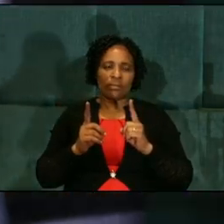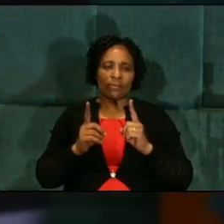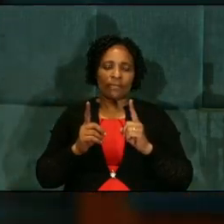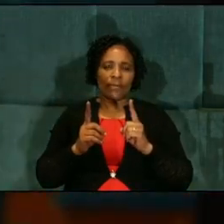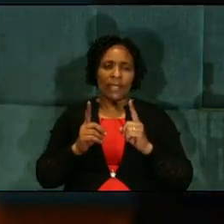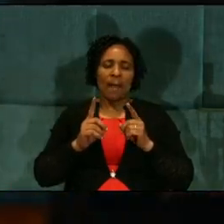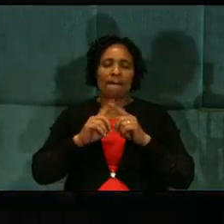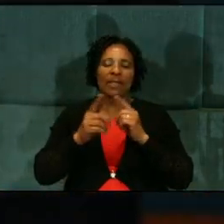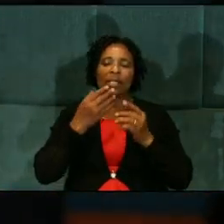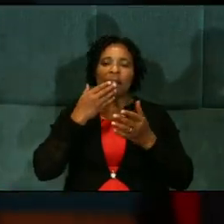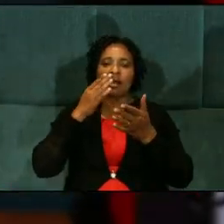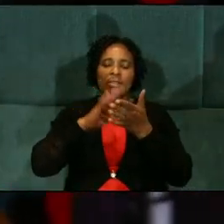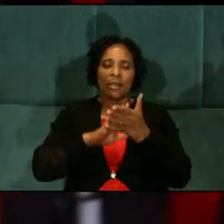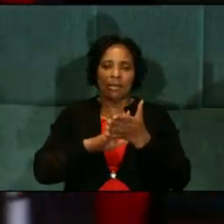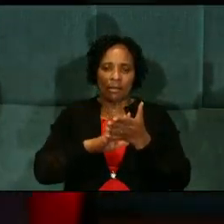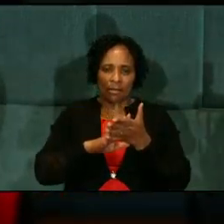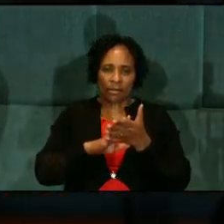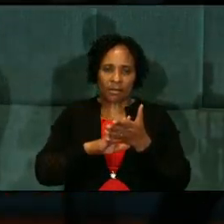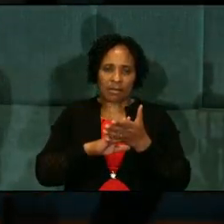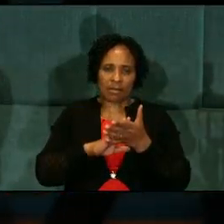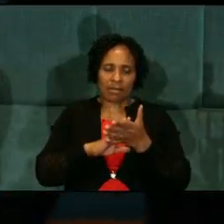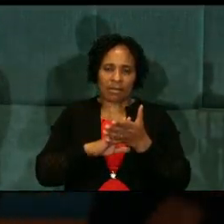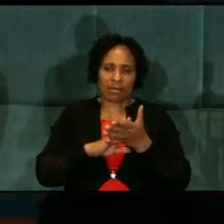But the letter,